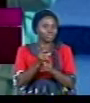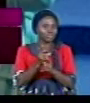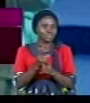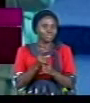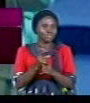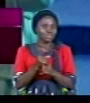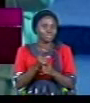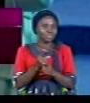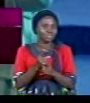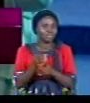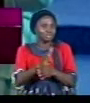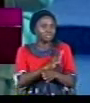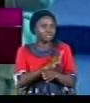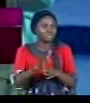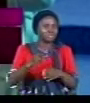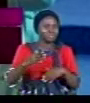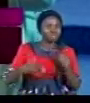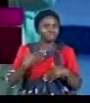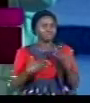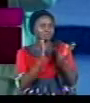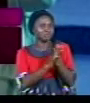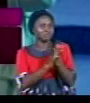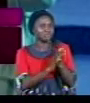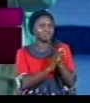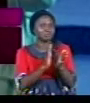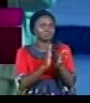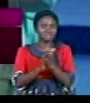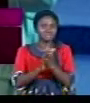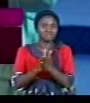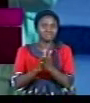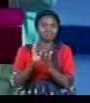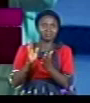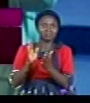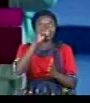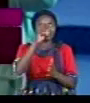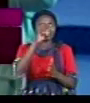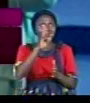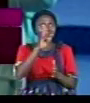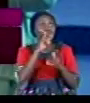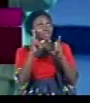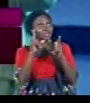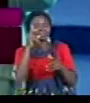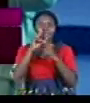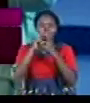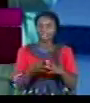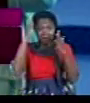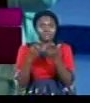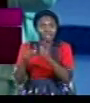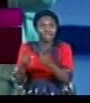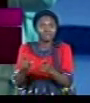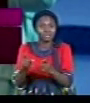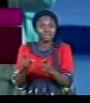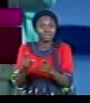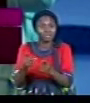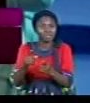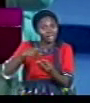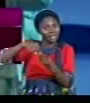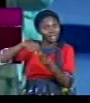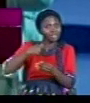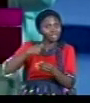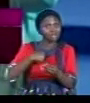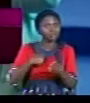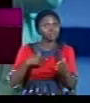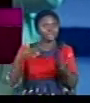big, big, big. You are great, great, great. I didn't know what was happening beside me again. Only for me to hear a